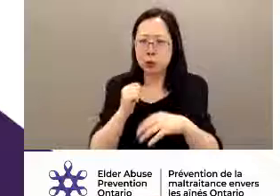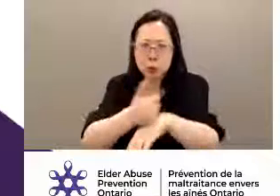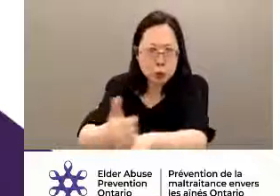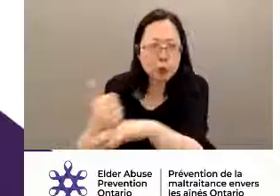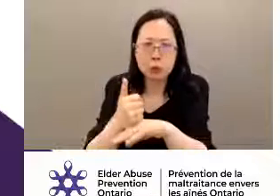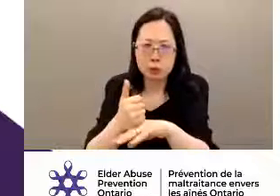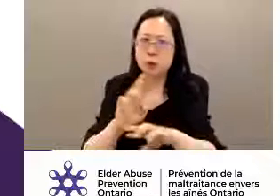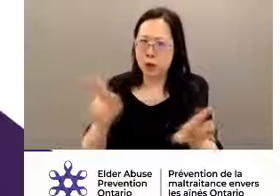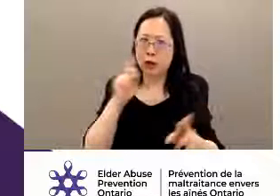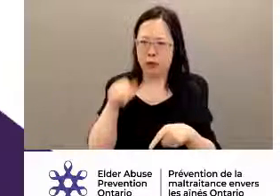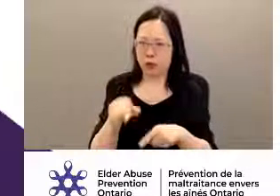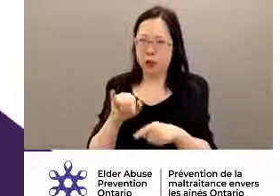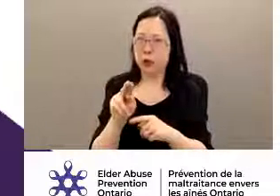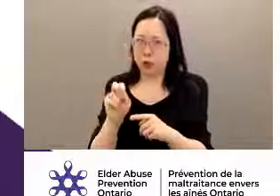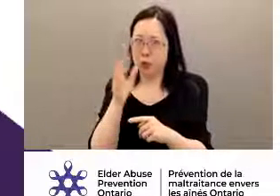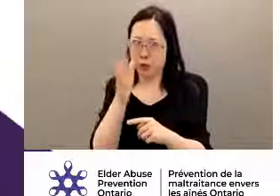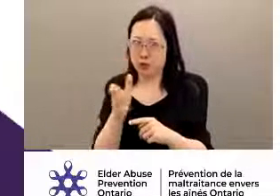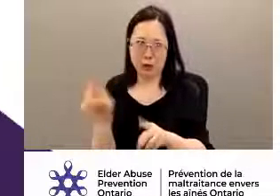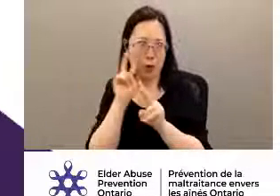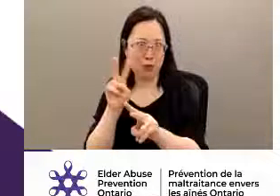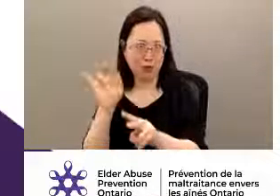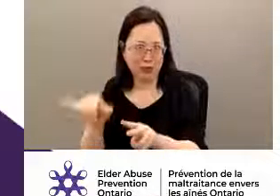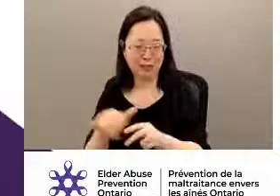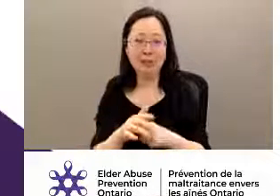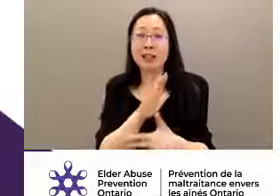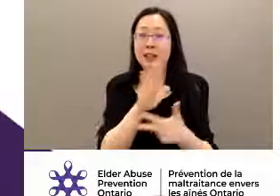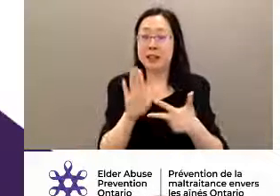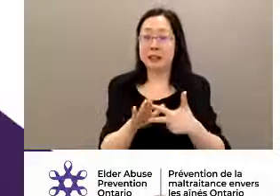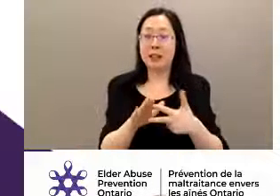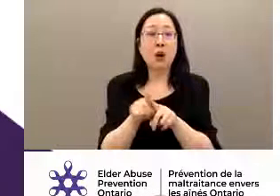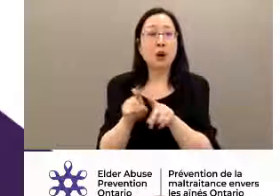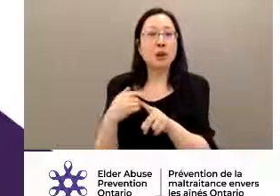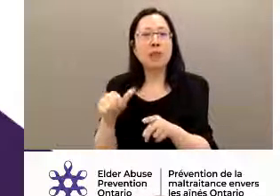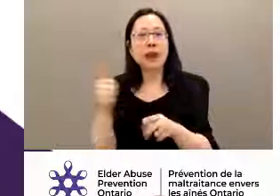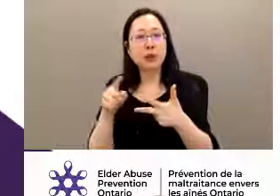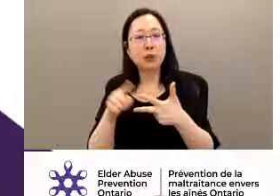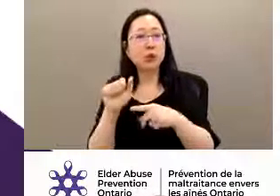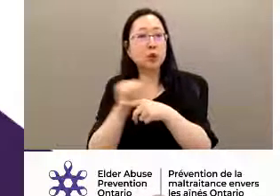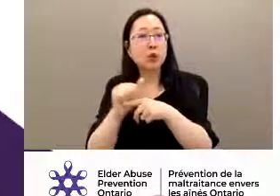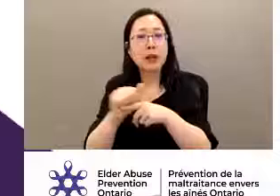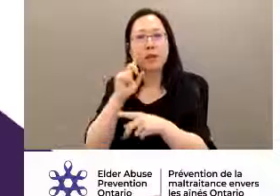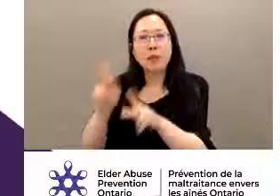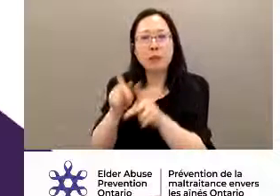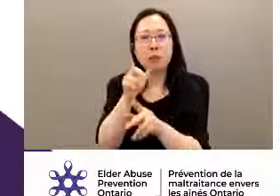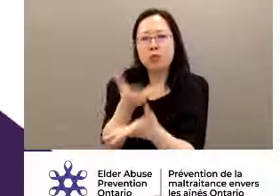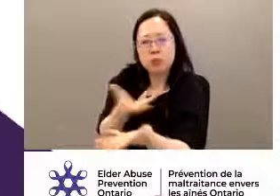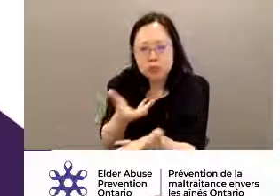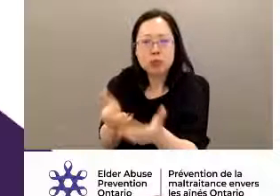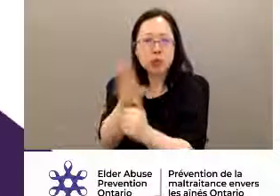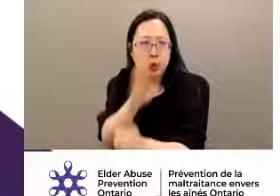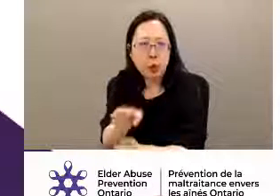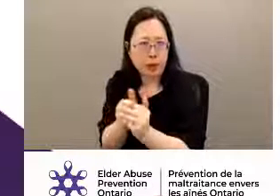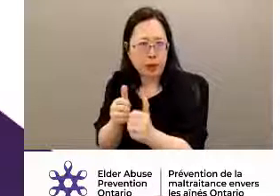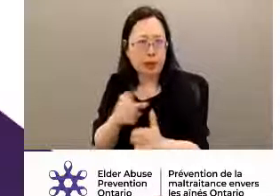be on the watch for that. We do a lot of training for frontline staff, those working with seniors or